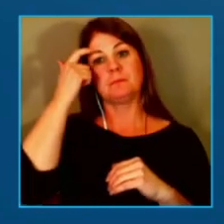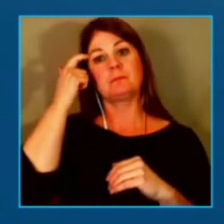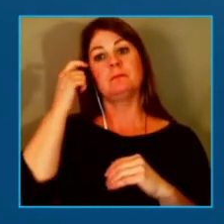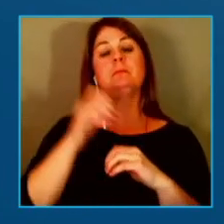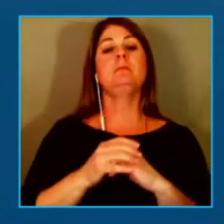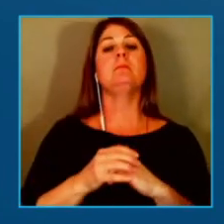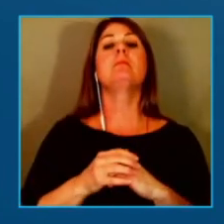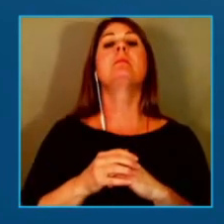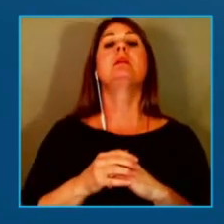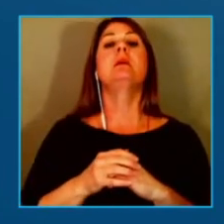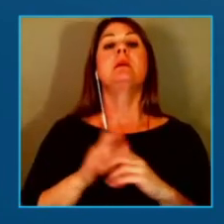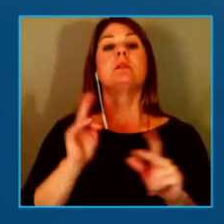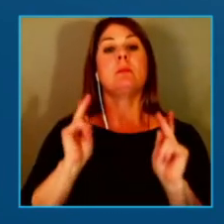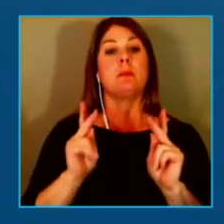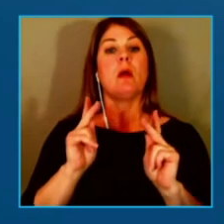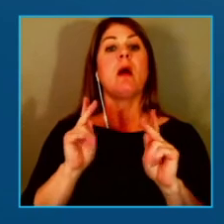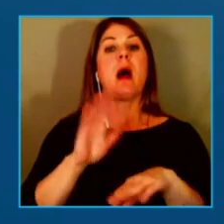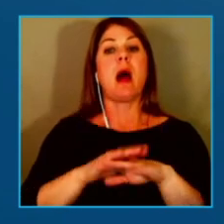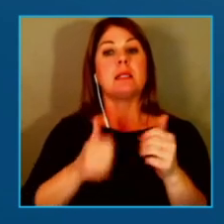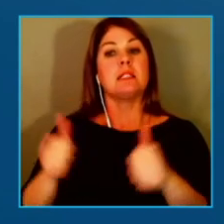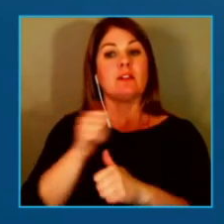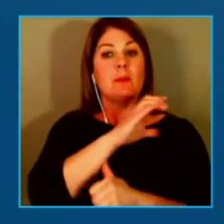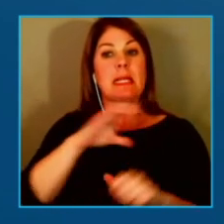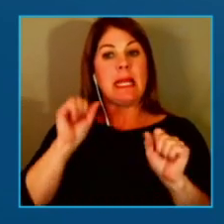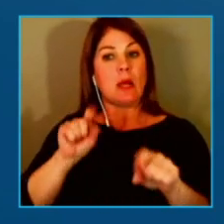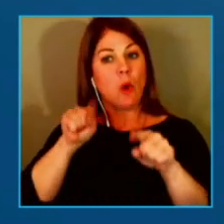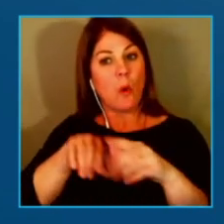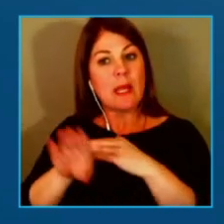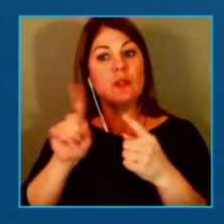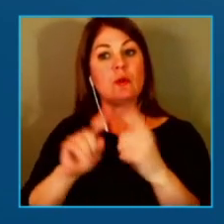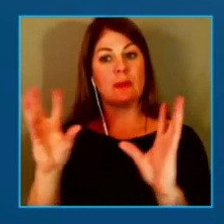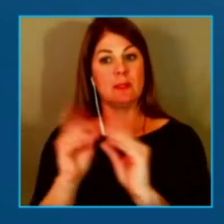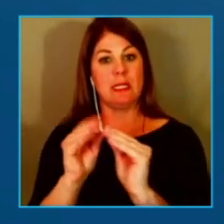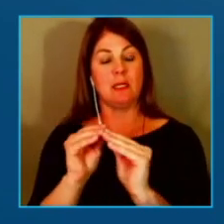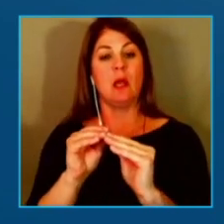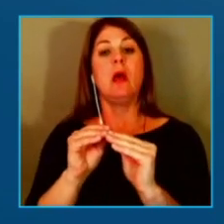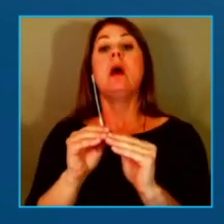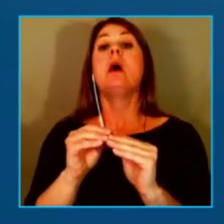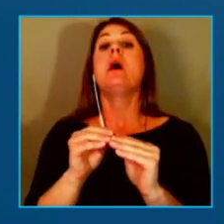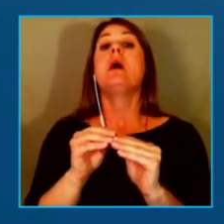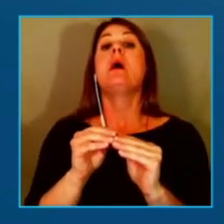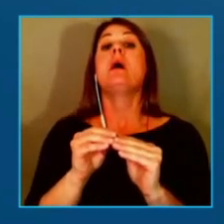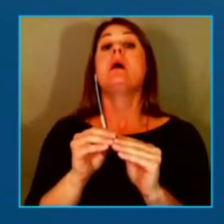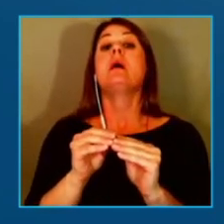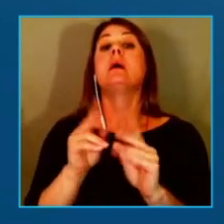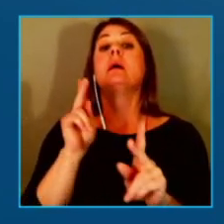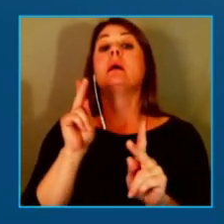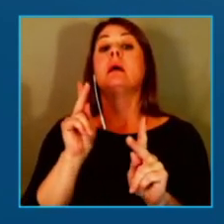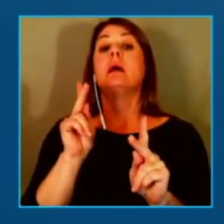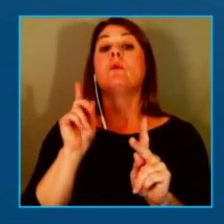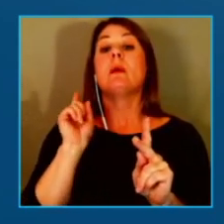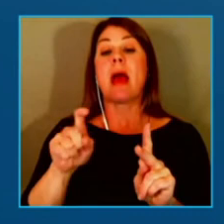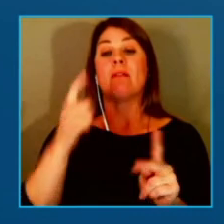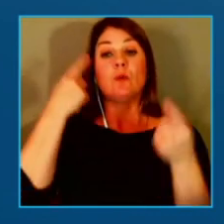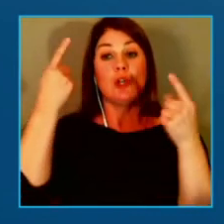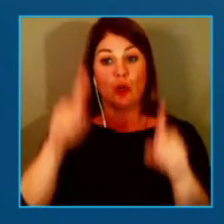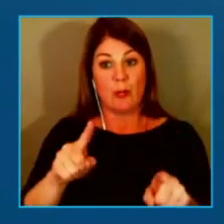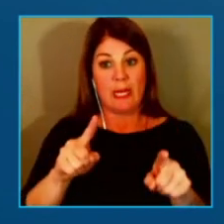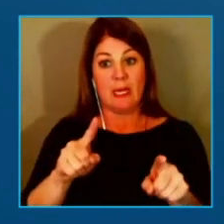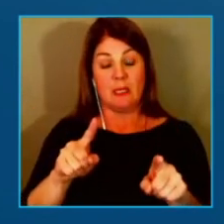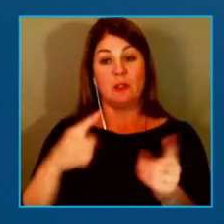session. The rules provide that a majority of members must agree that we go into session to discuss matters such as